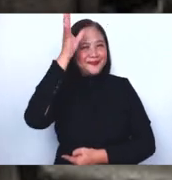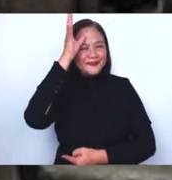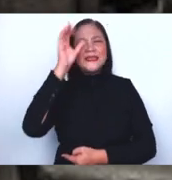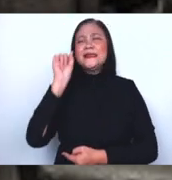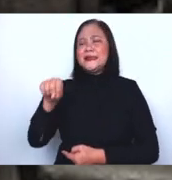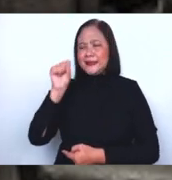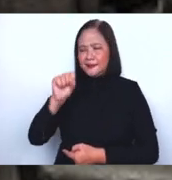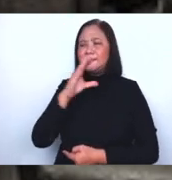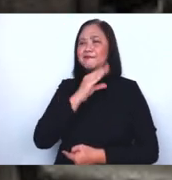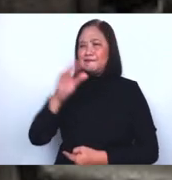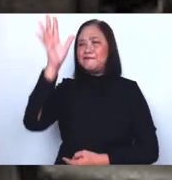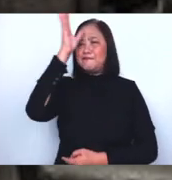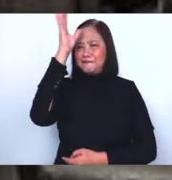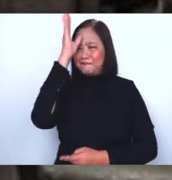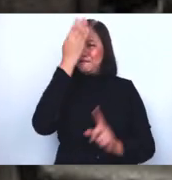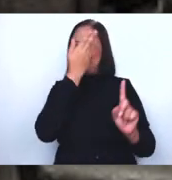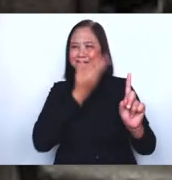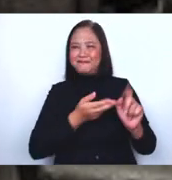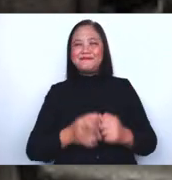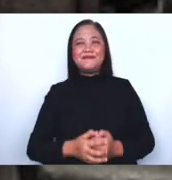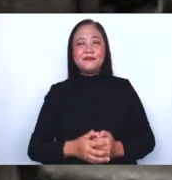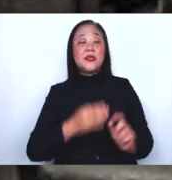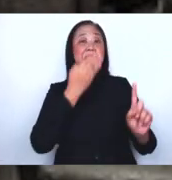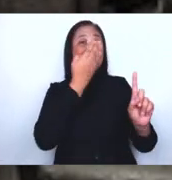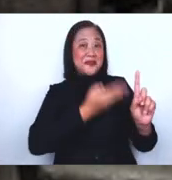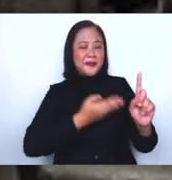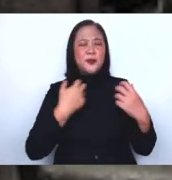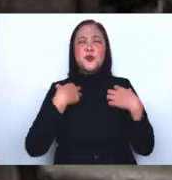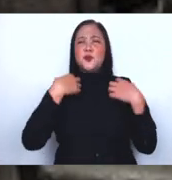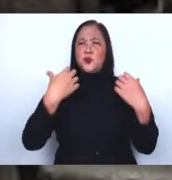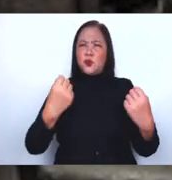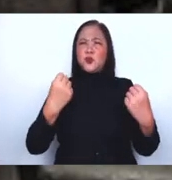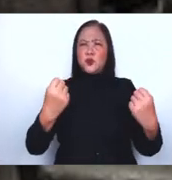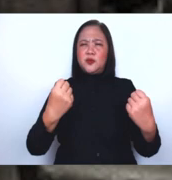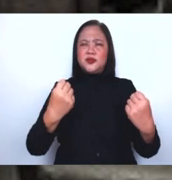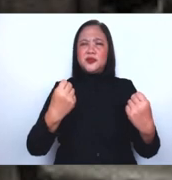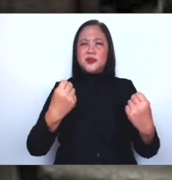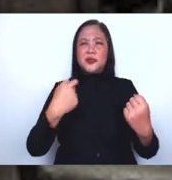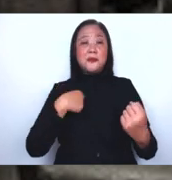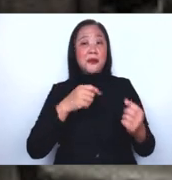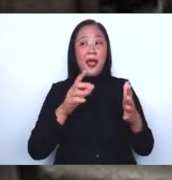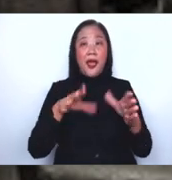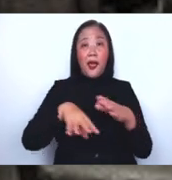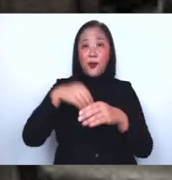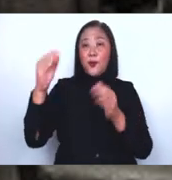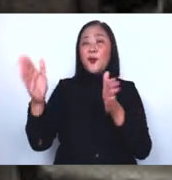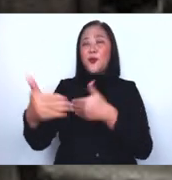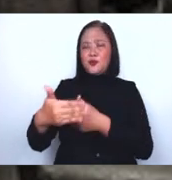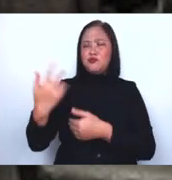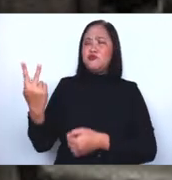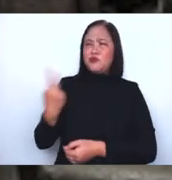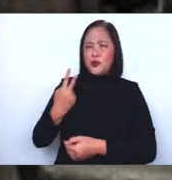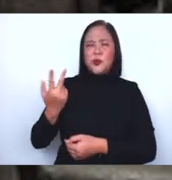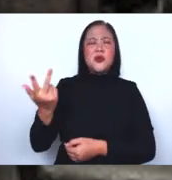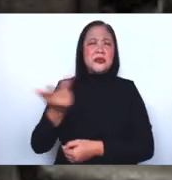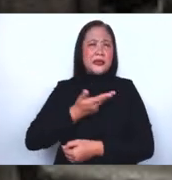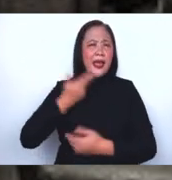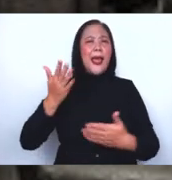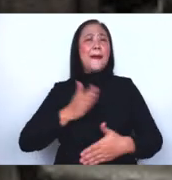Yes, and Papa. He will get well. He will come out of his room and we will be happy